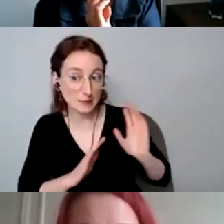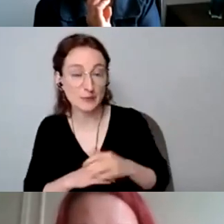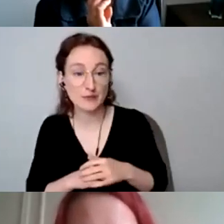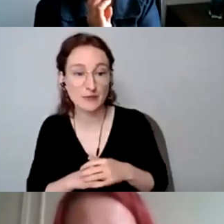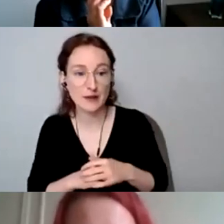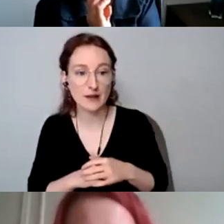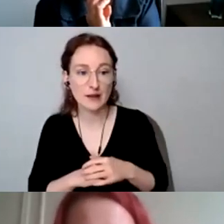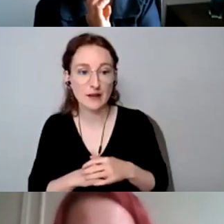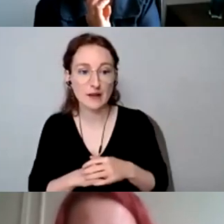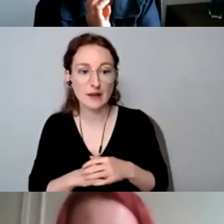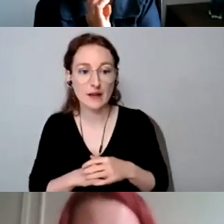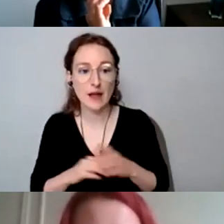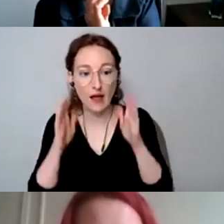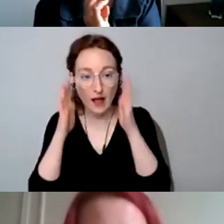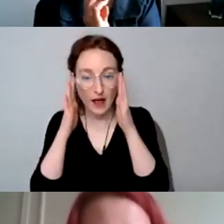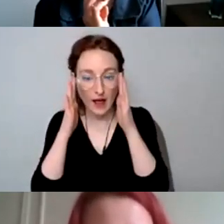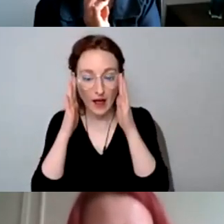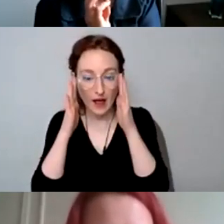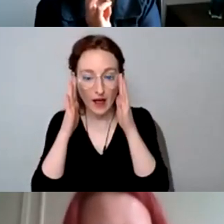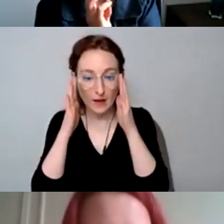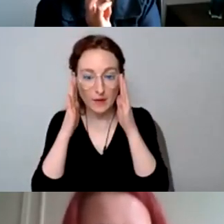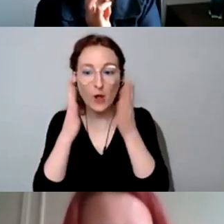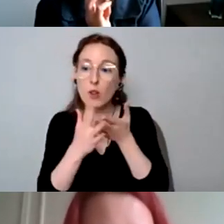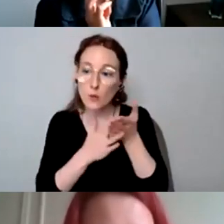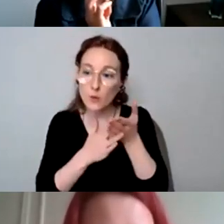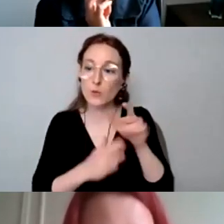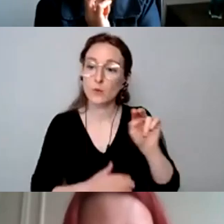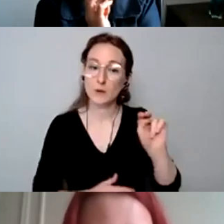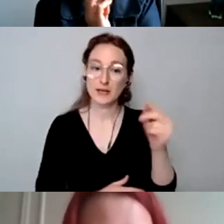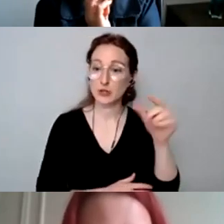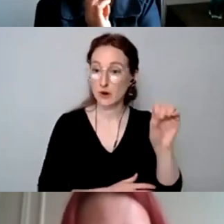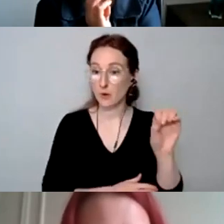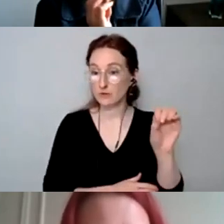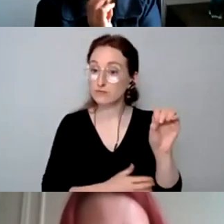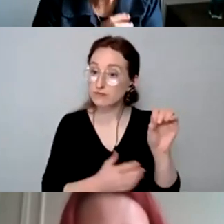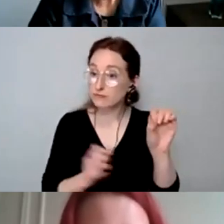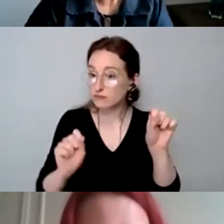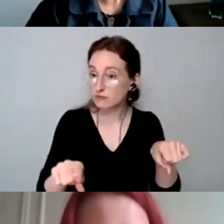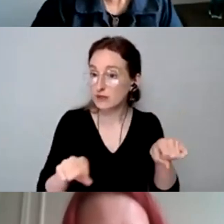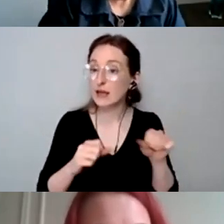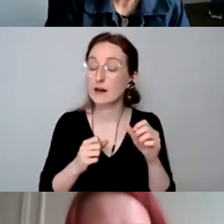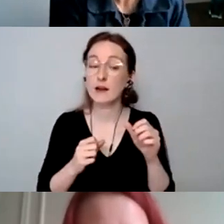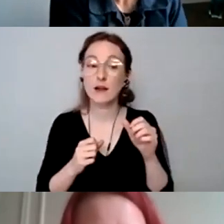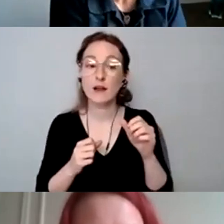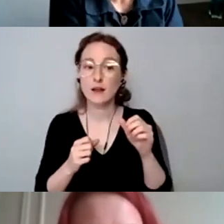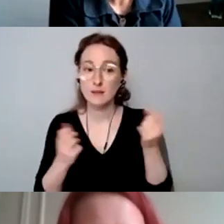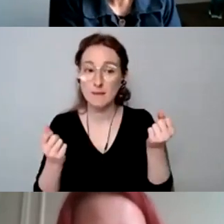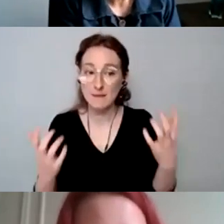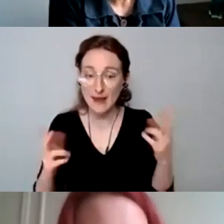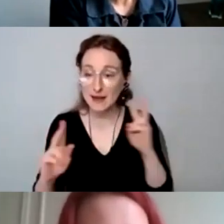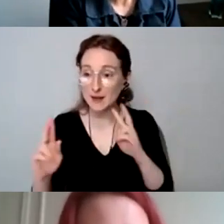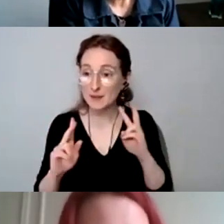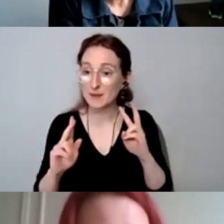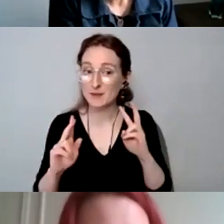I'll voice my critique a little later, is through NGOs, because a good number of people with